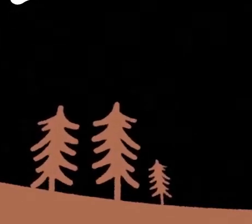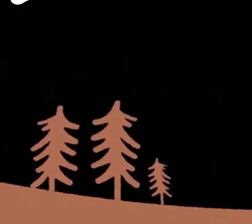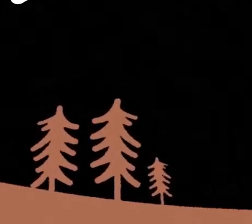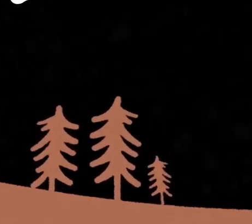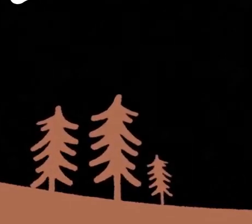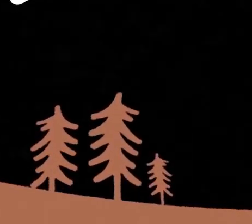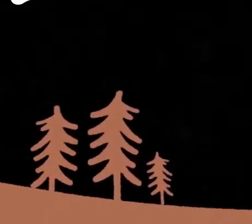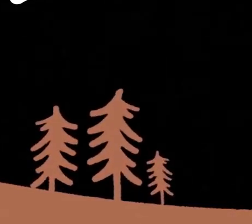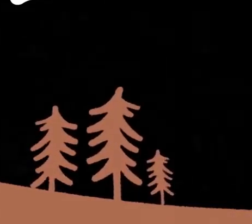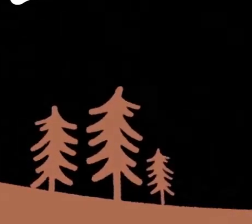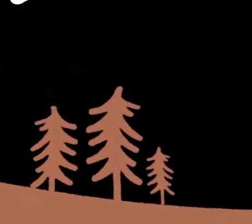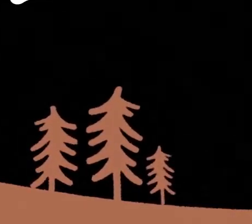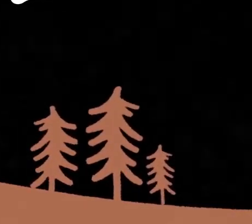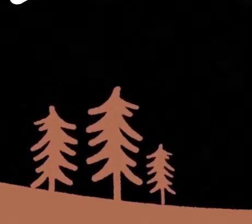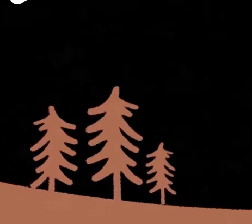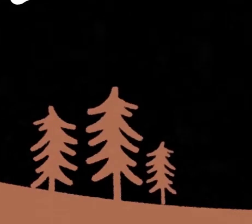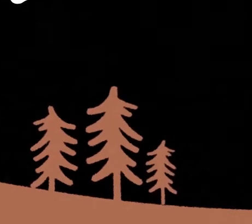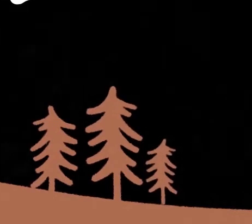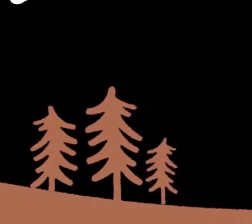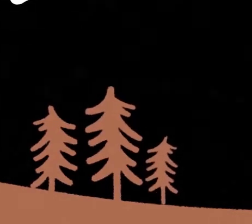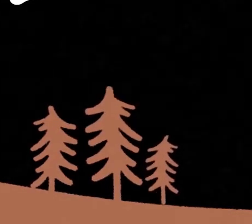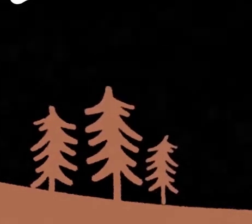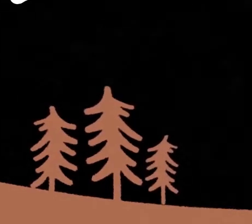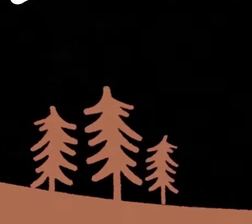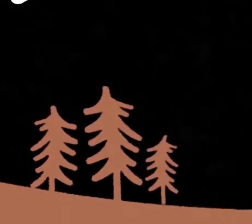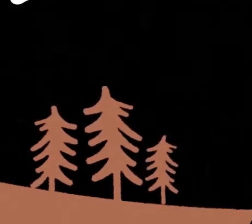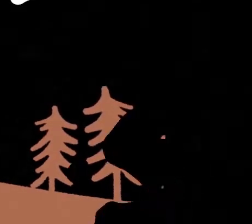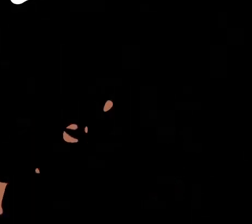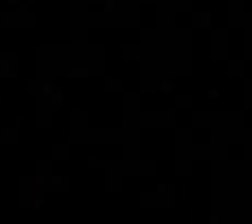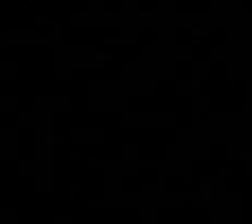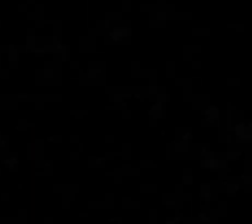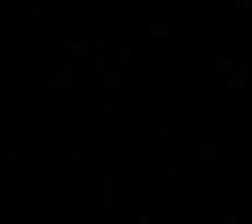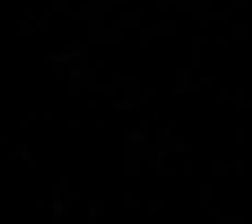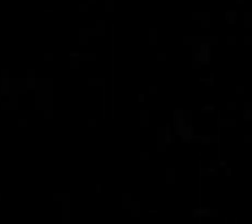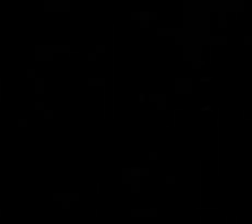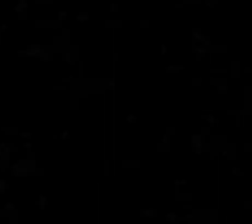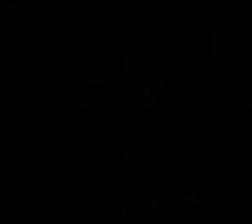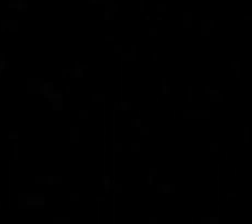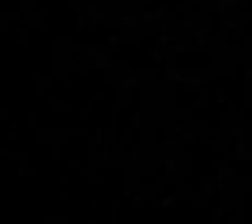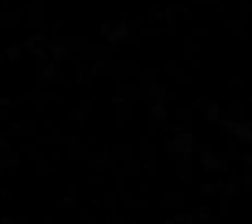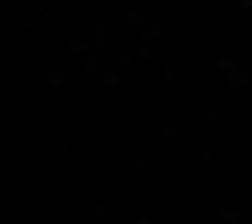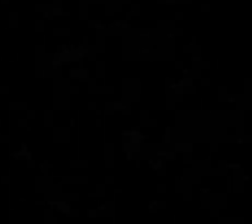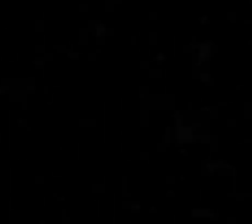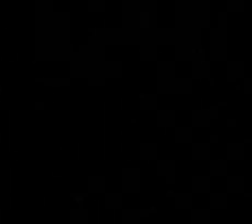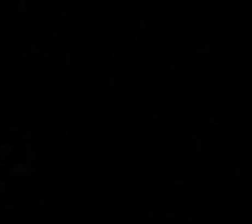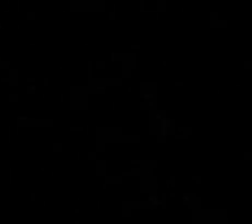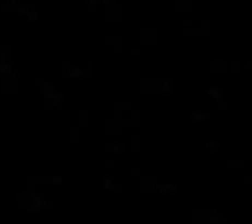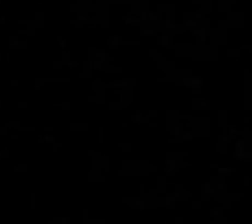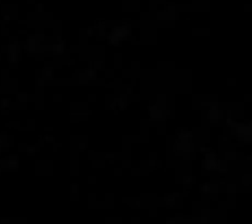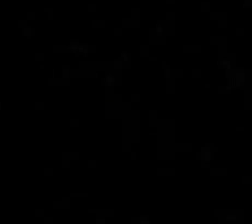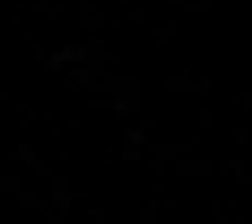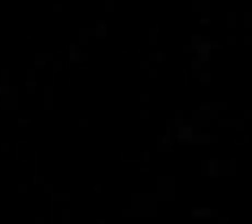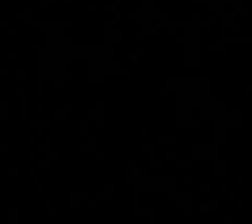We are moving towards environmental and climate justice with our Afro-ecology framework. Afroecology helps us build